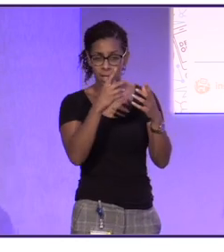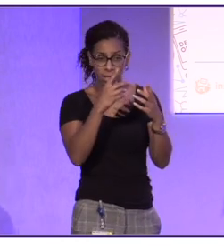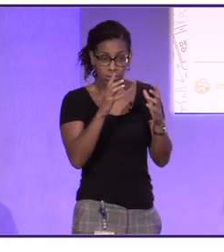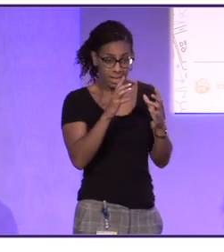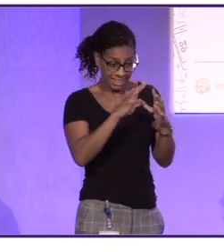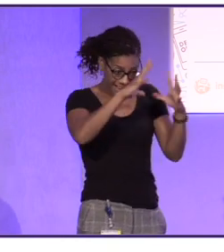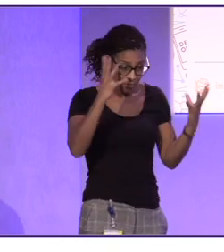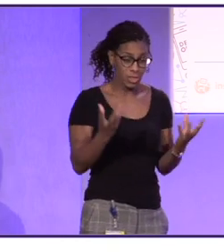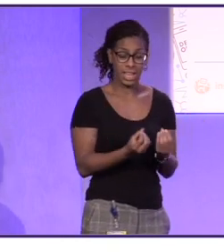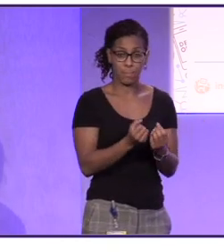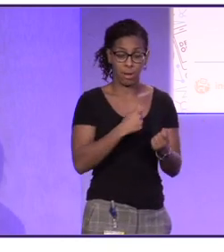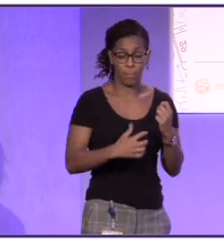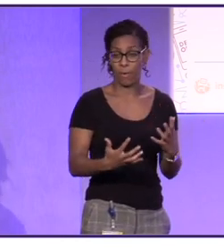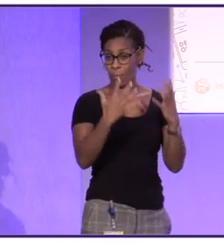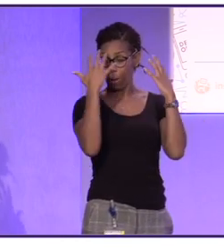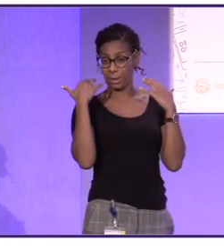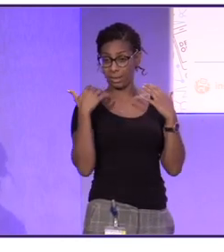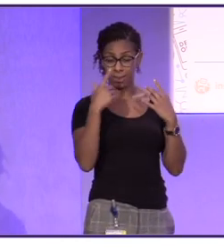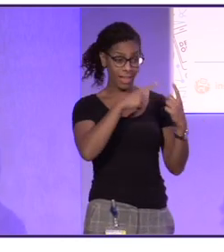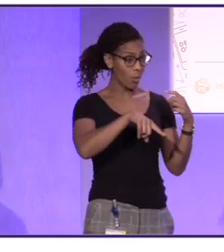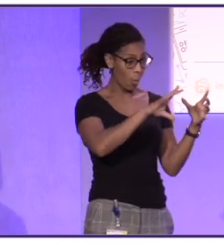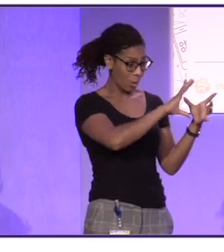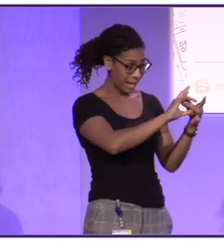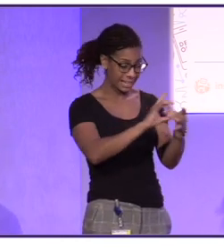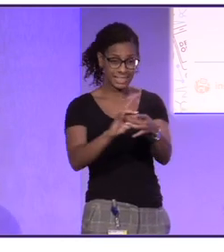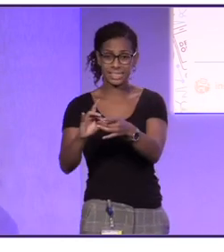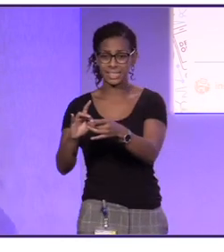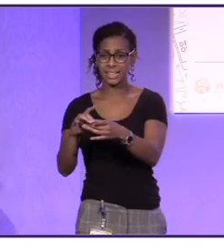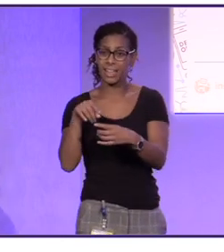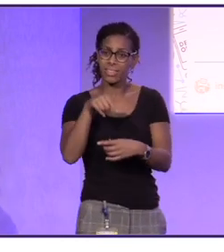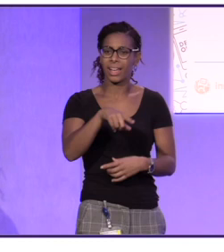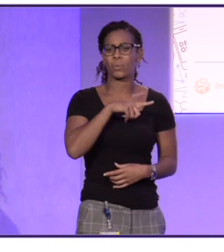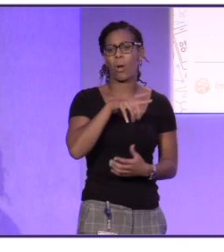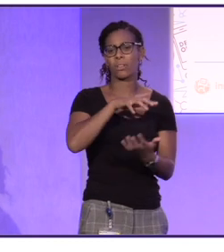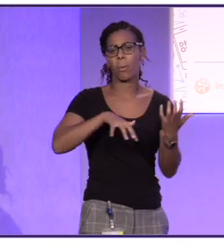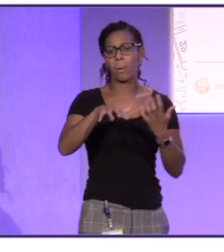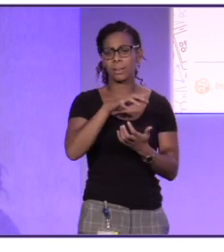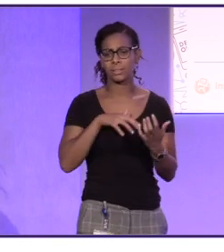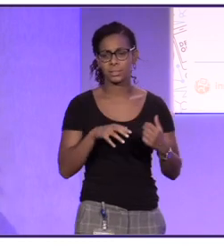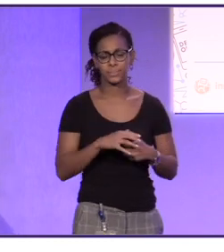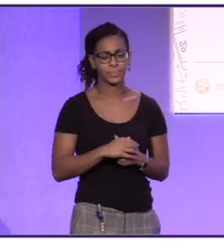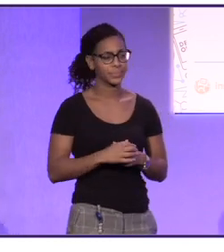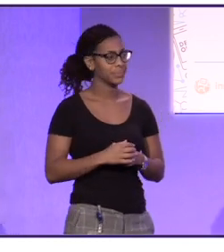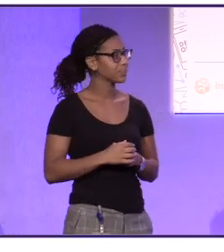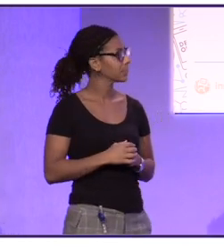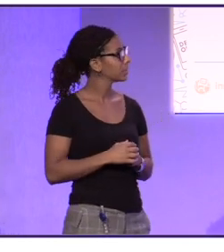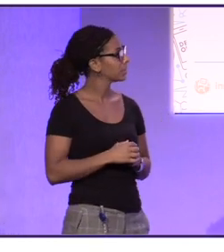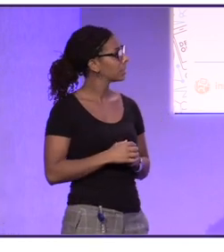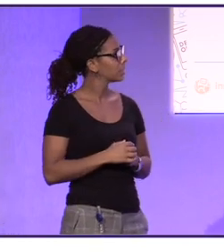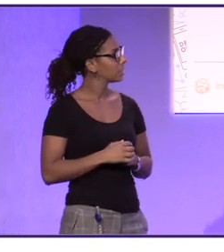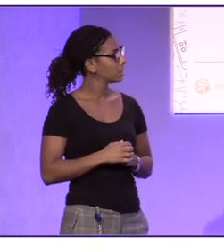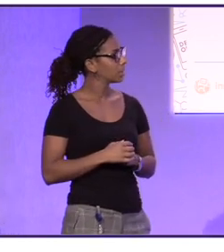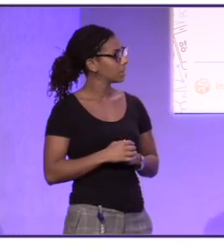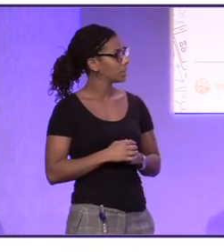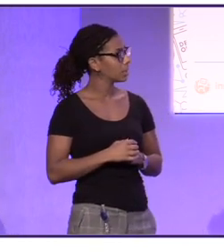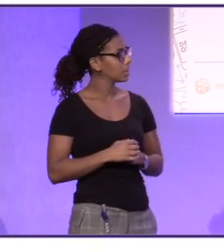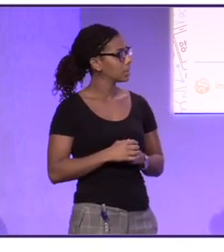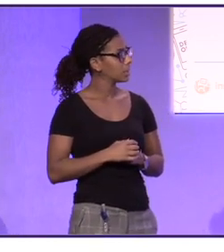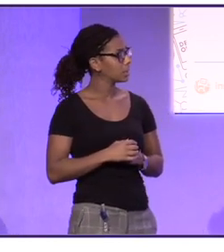problem. And it's interconnected. Yeah, yes. That's what makes up complexity. And so while we